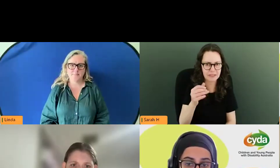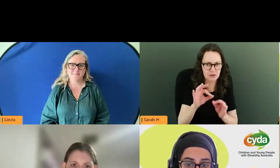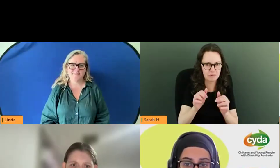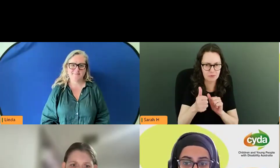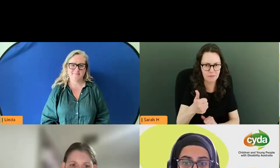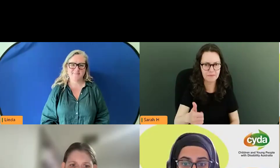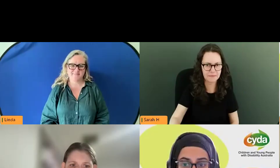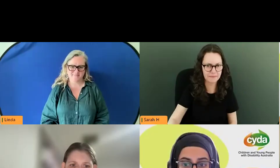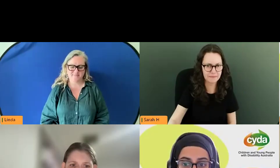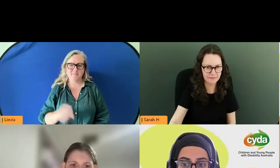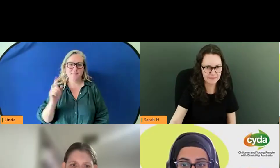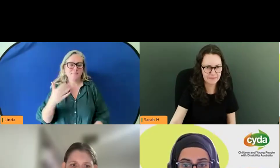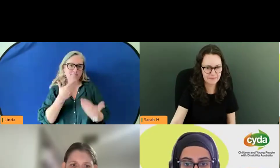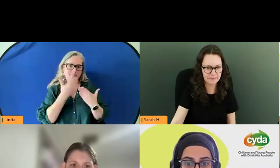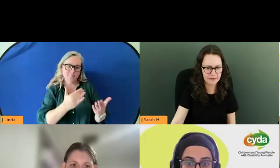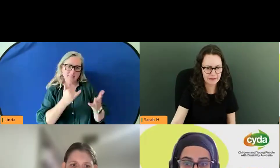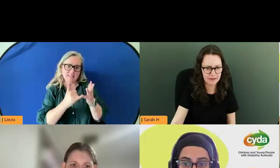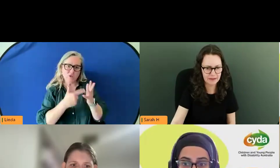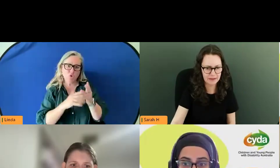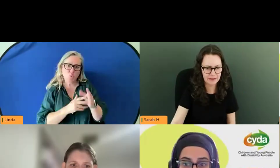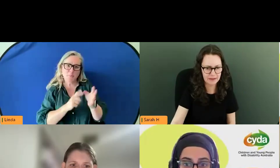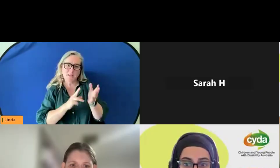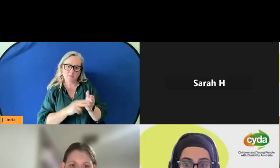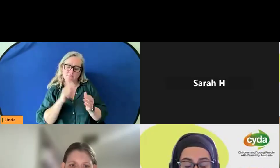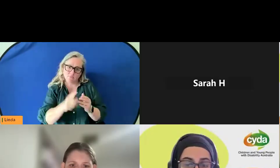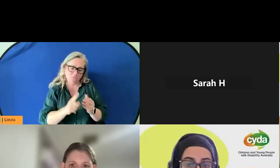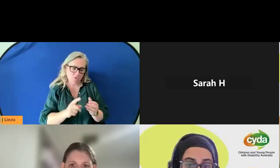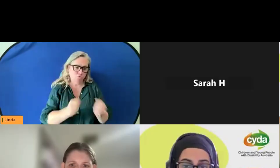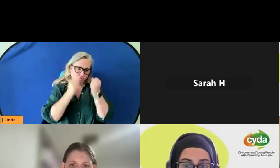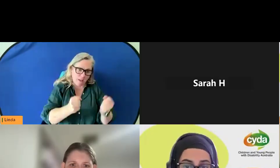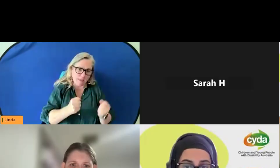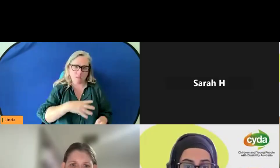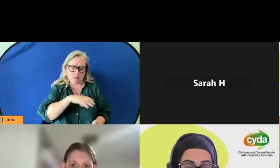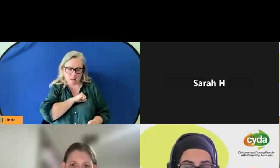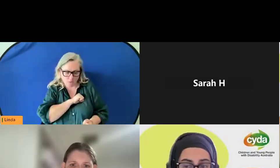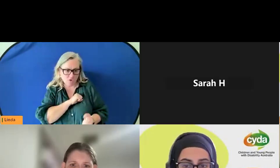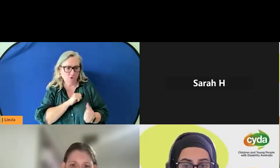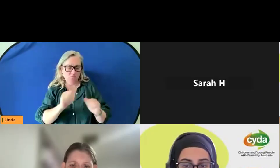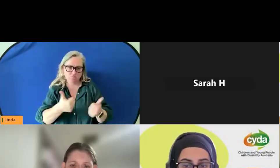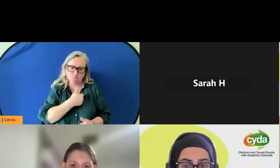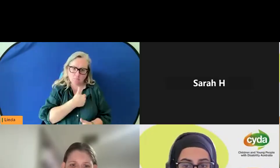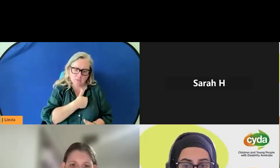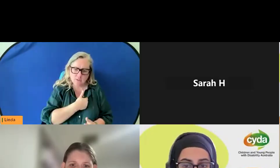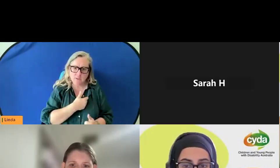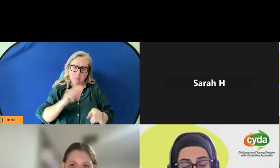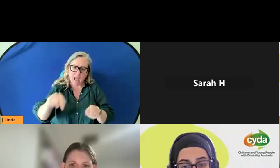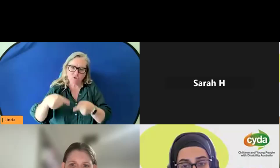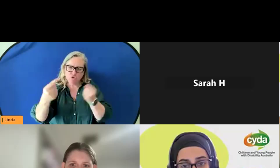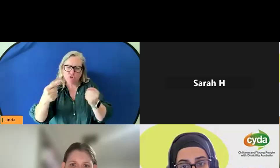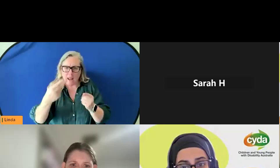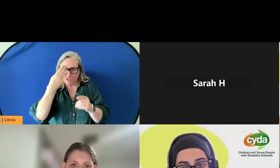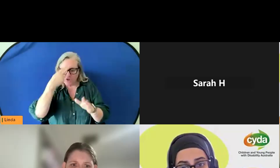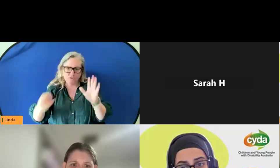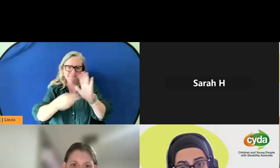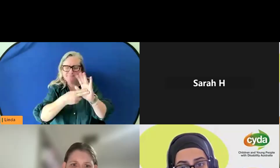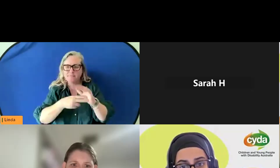Thanks so much for that, Summan. Strength, courage, and passion, and yeah, challenging the stigma of not only the systems and supports there, but also